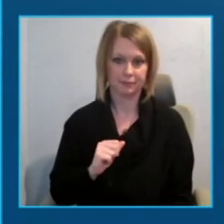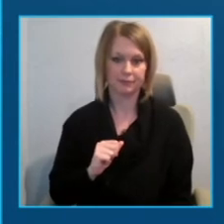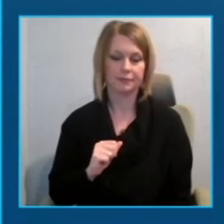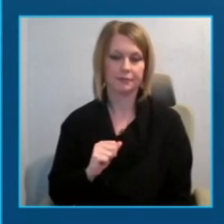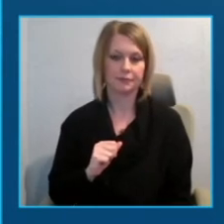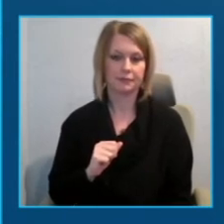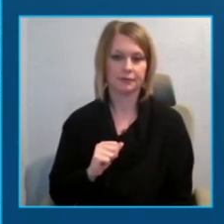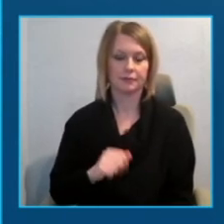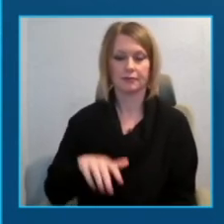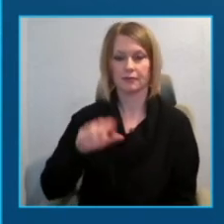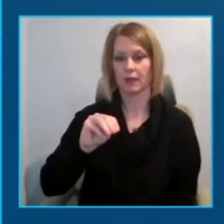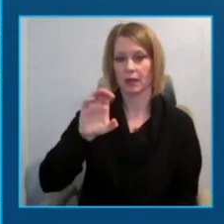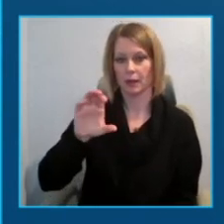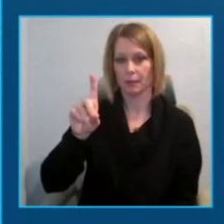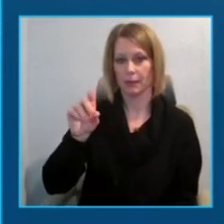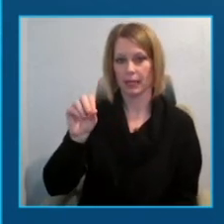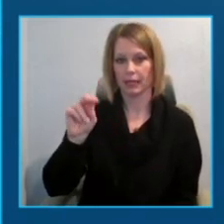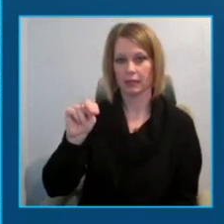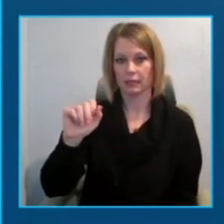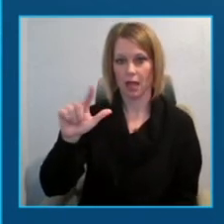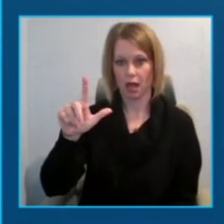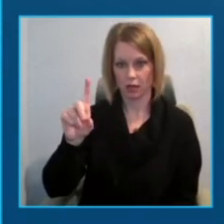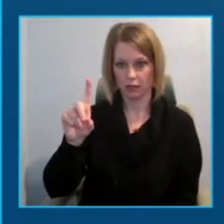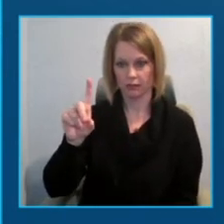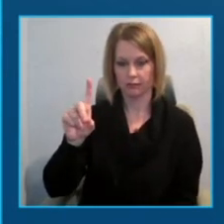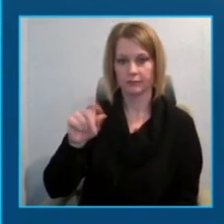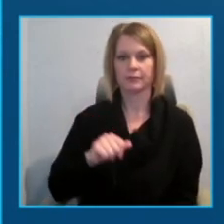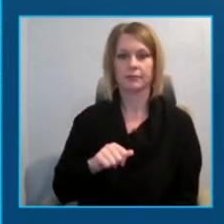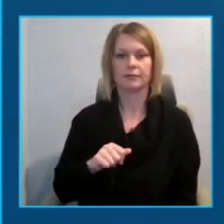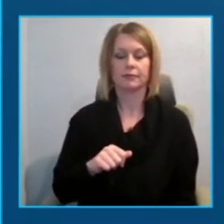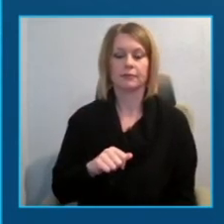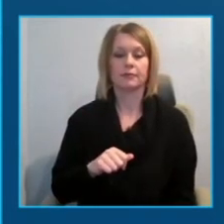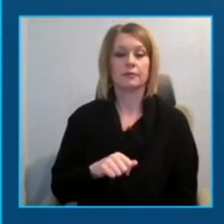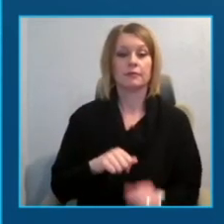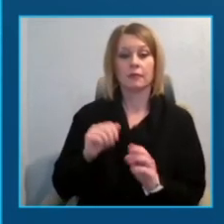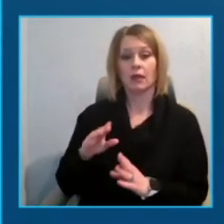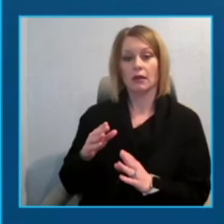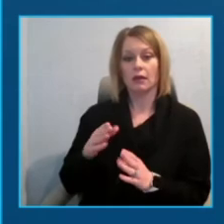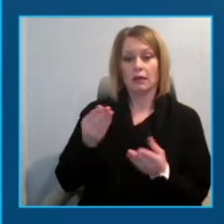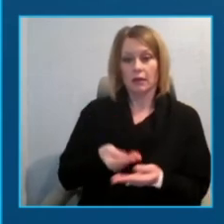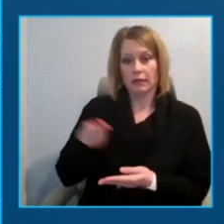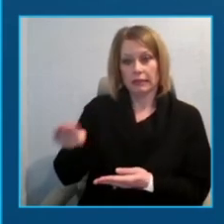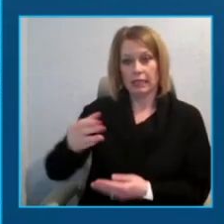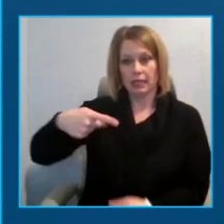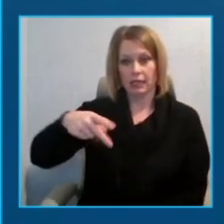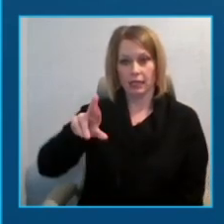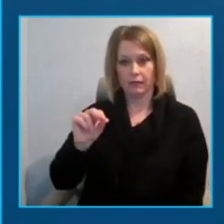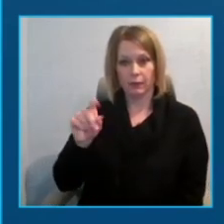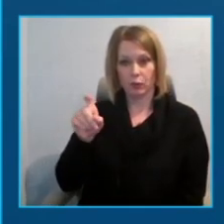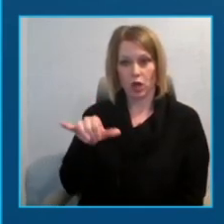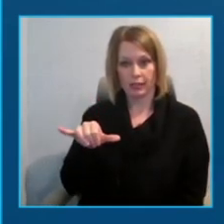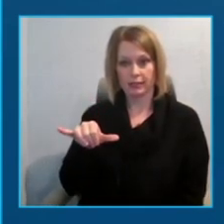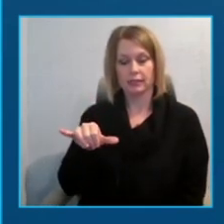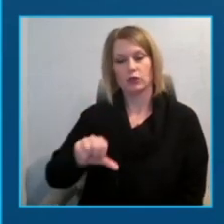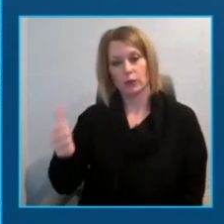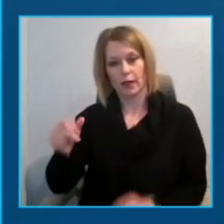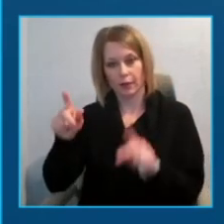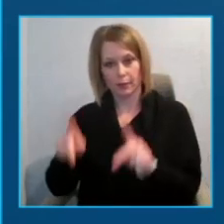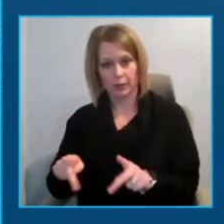Mr. Martin has given his proxy to Mr. Zodi. Ms. Moore?